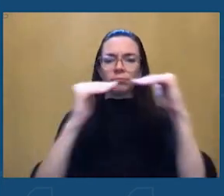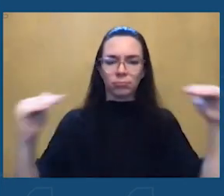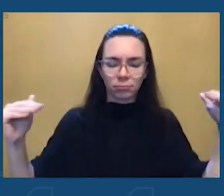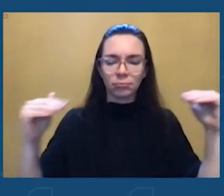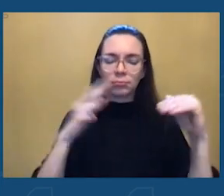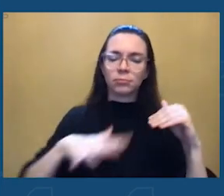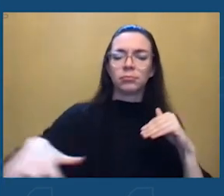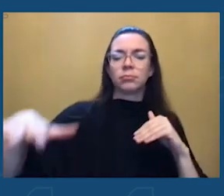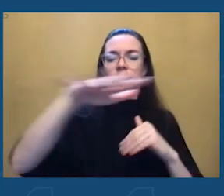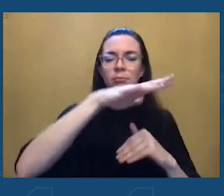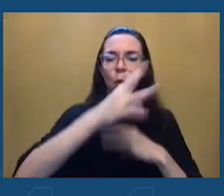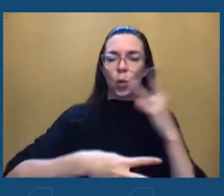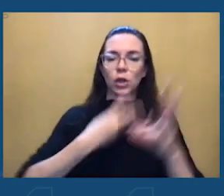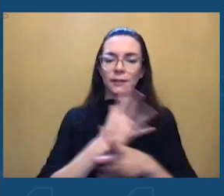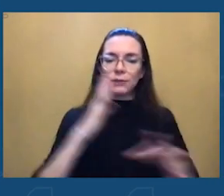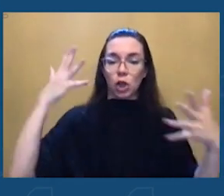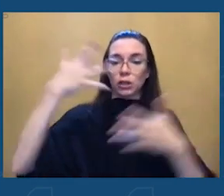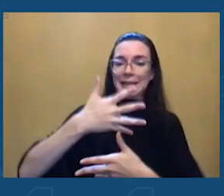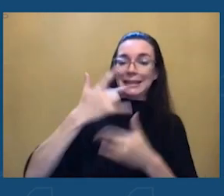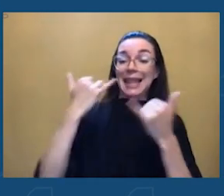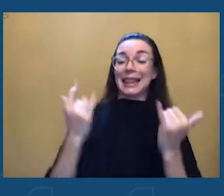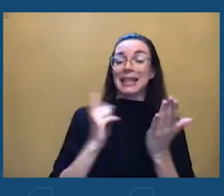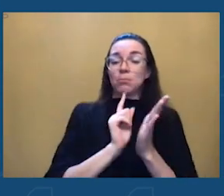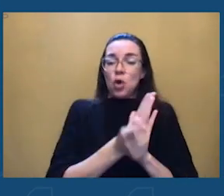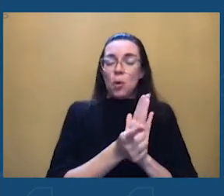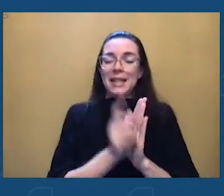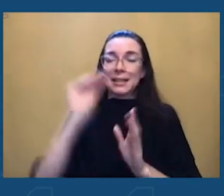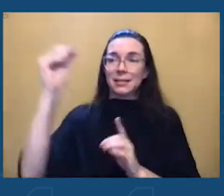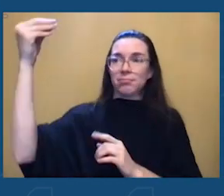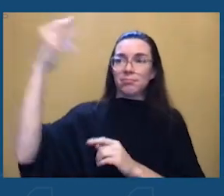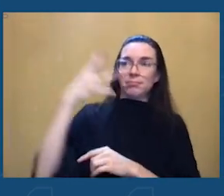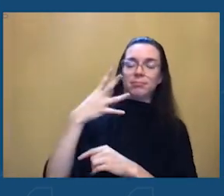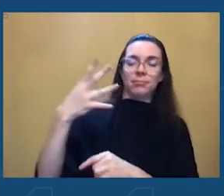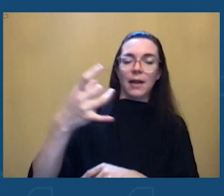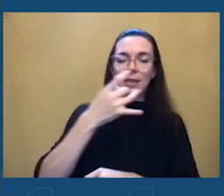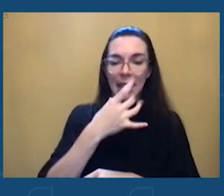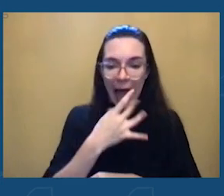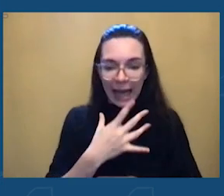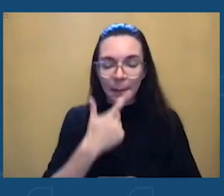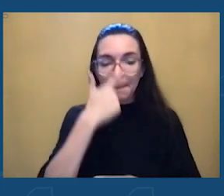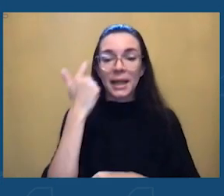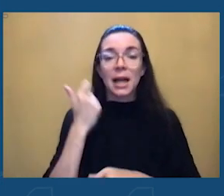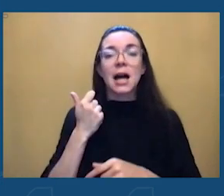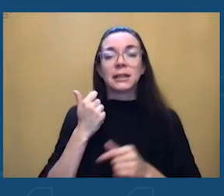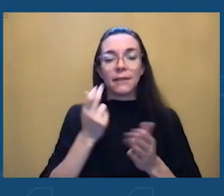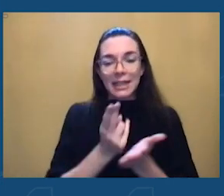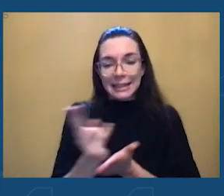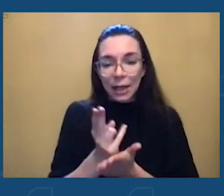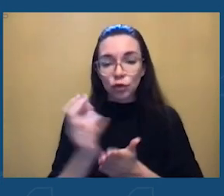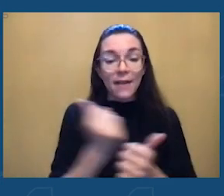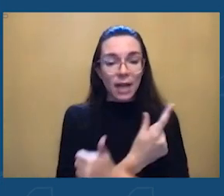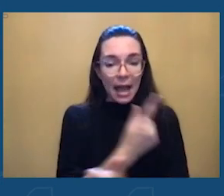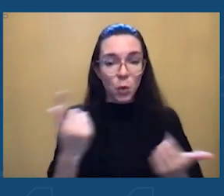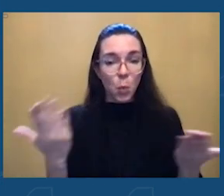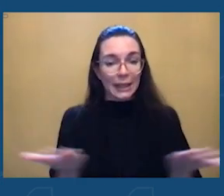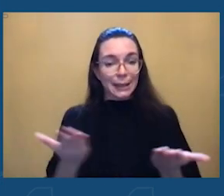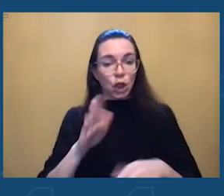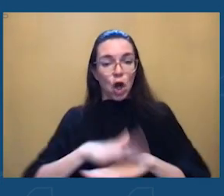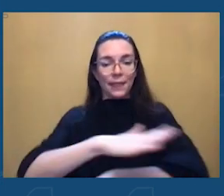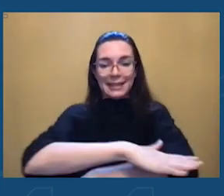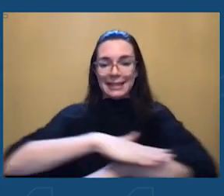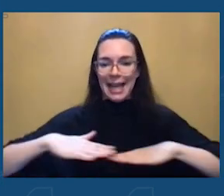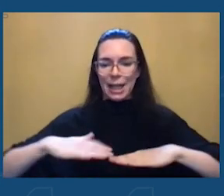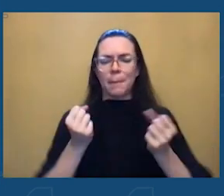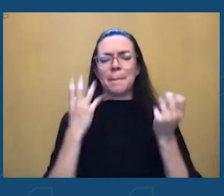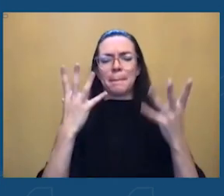moment is a ray of light. Because of the conviction and integrity of everyone with me on this stage, so many lives